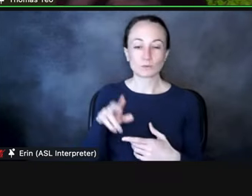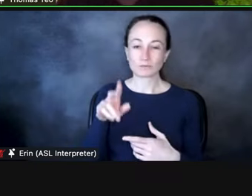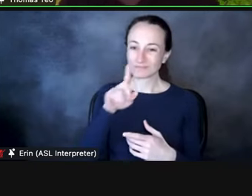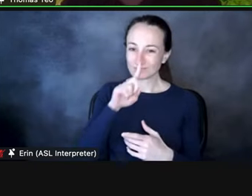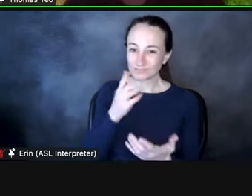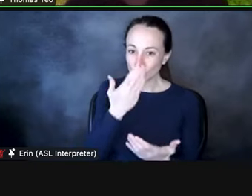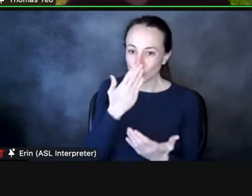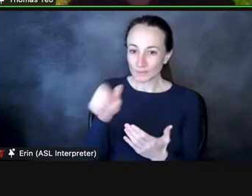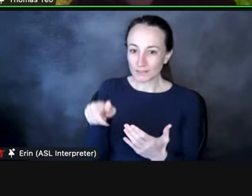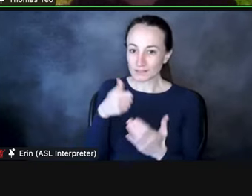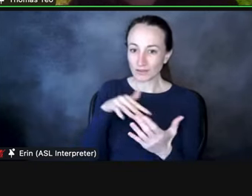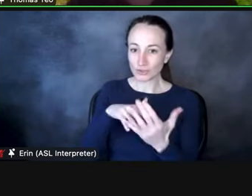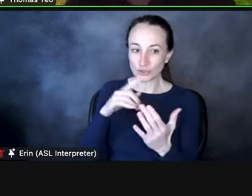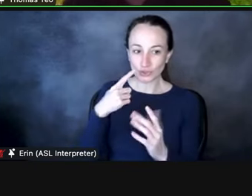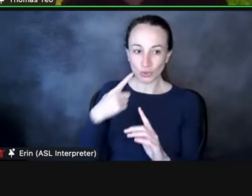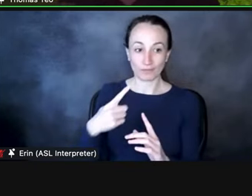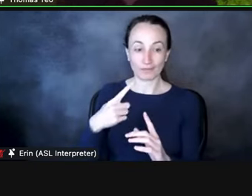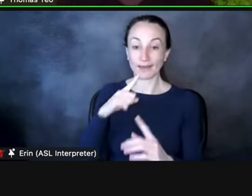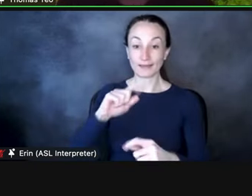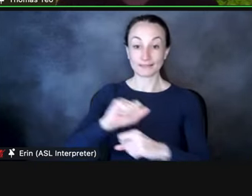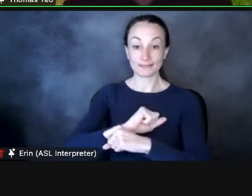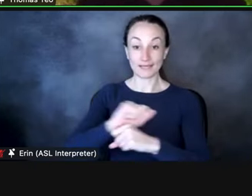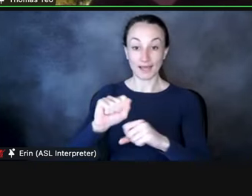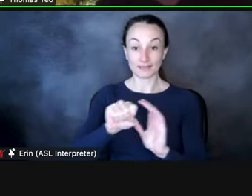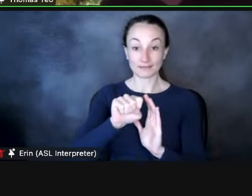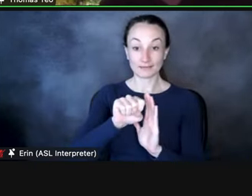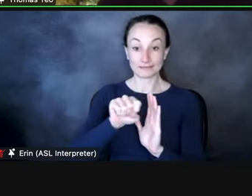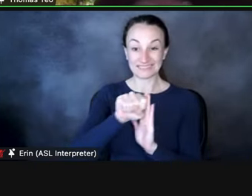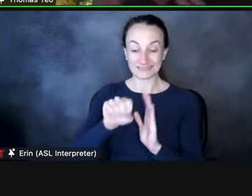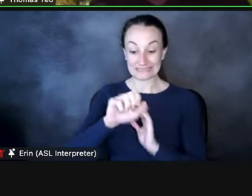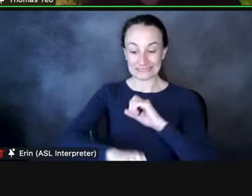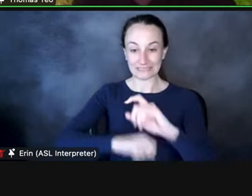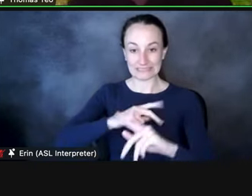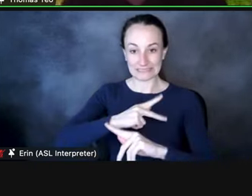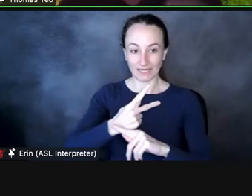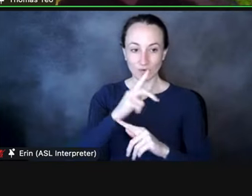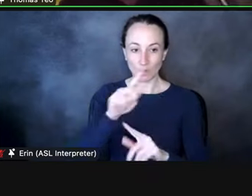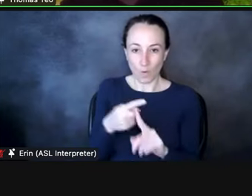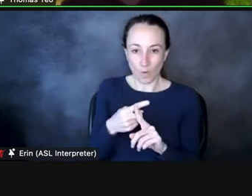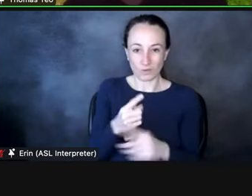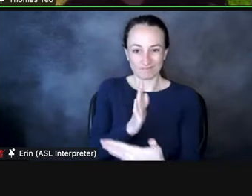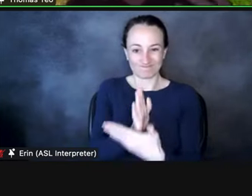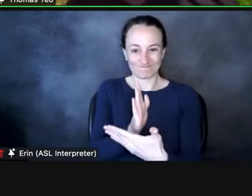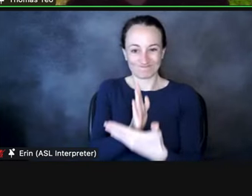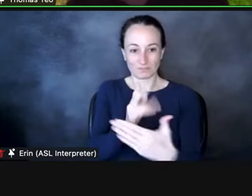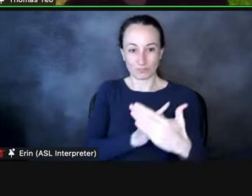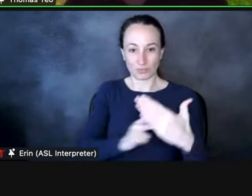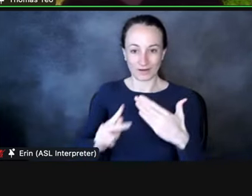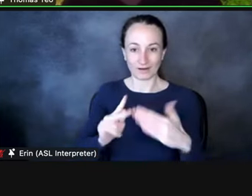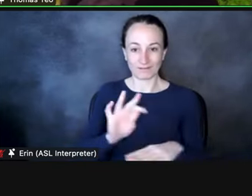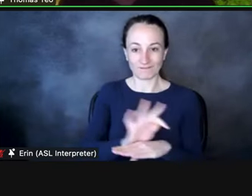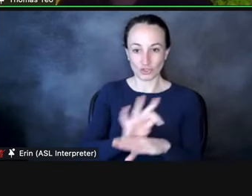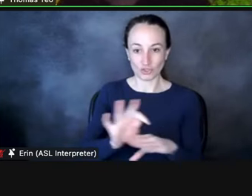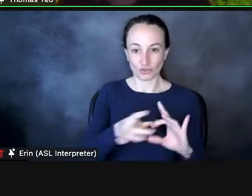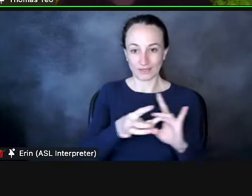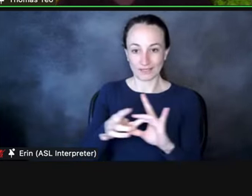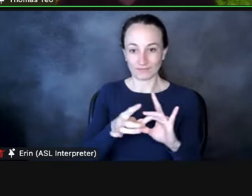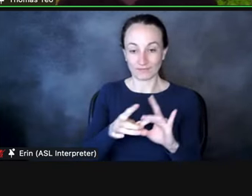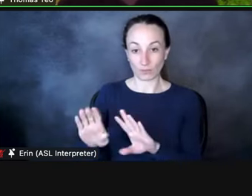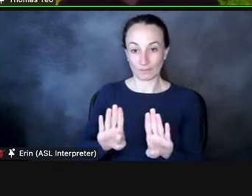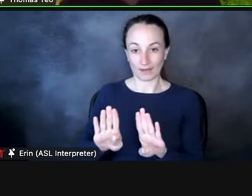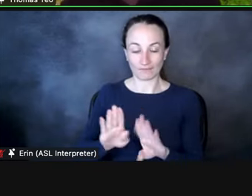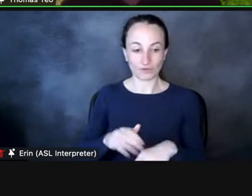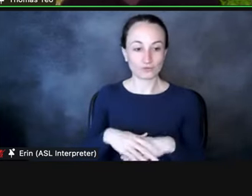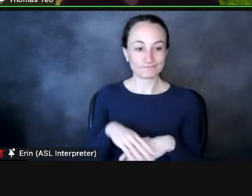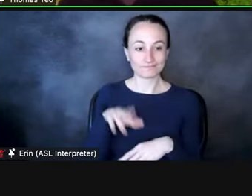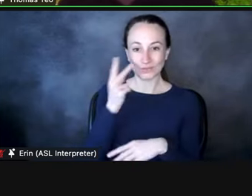state only modestly influence functional connectivity. So on the left is a functional connectivity matrix during a counting task,